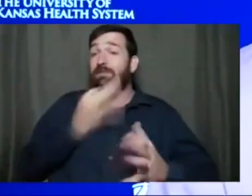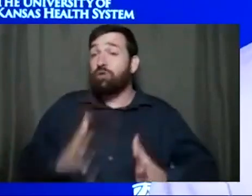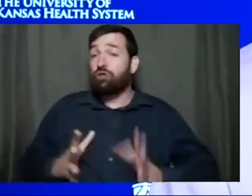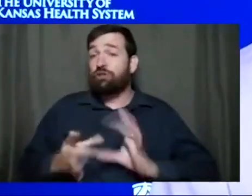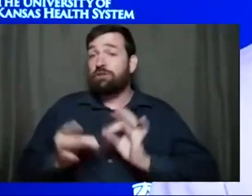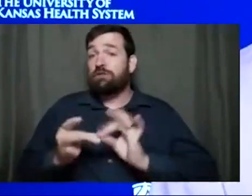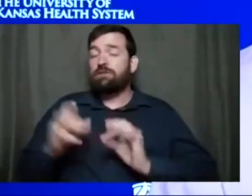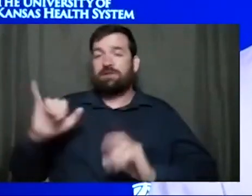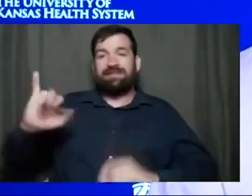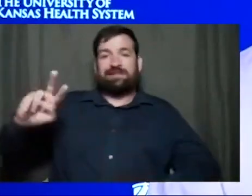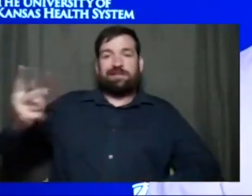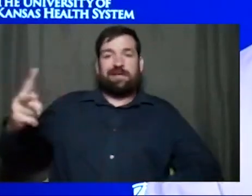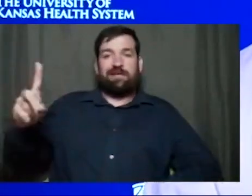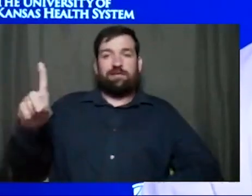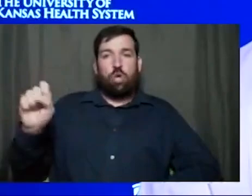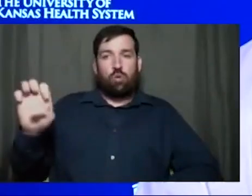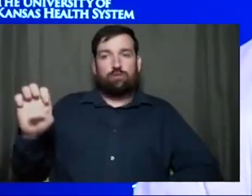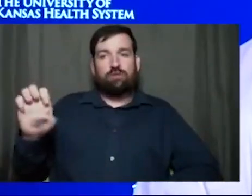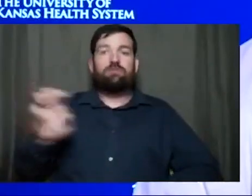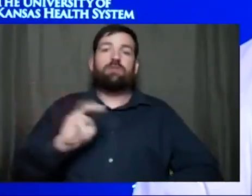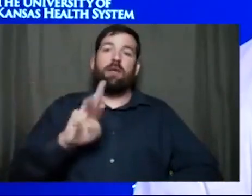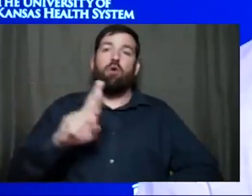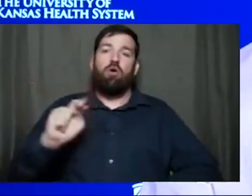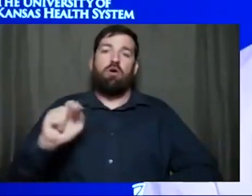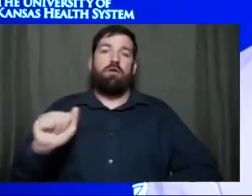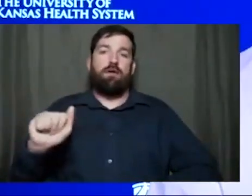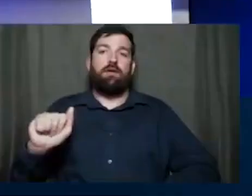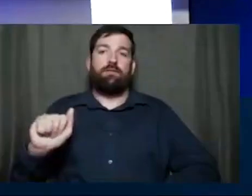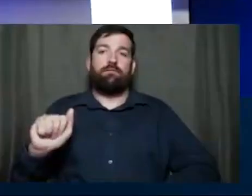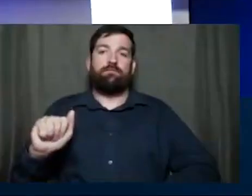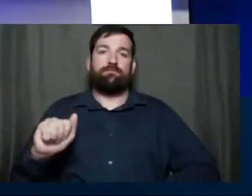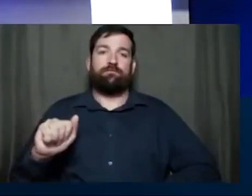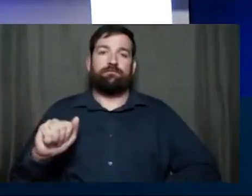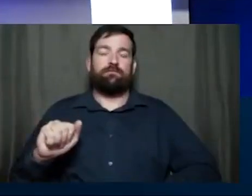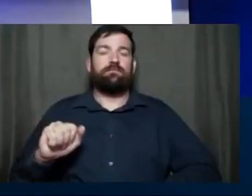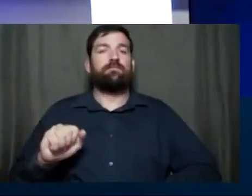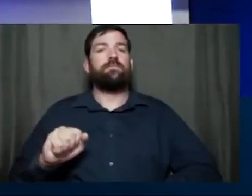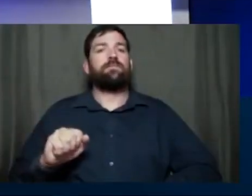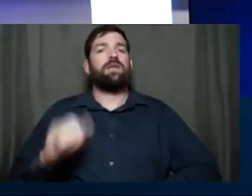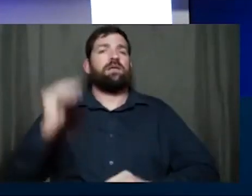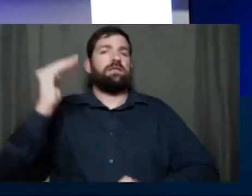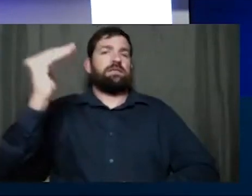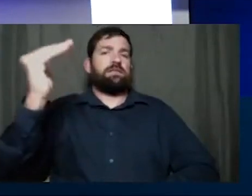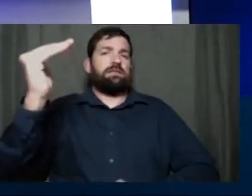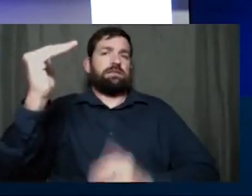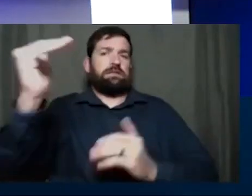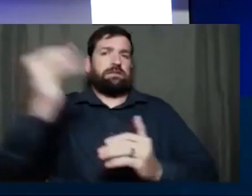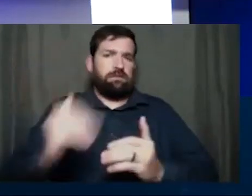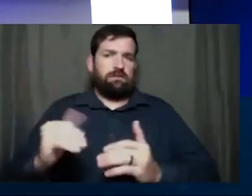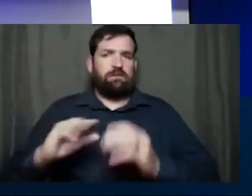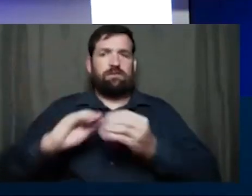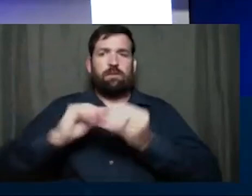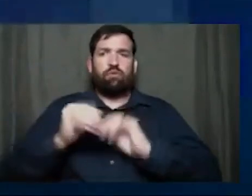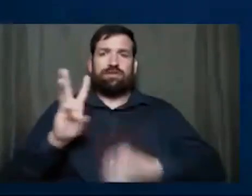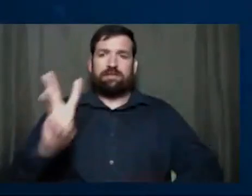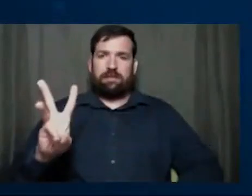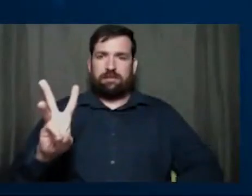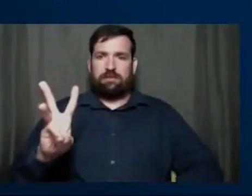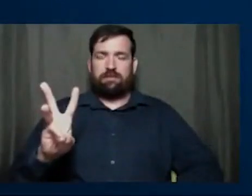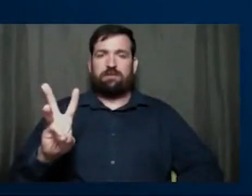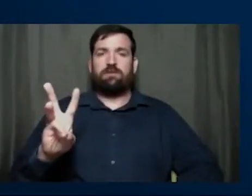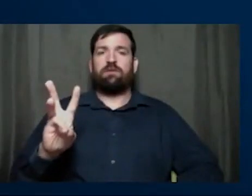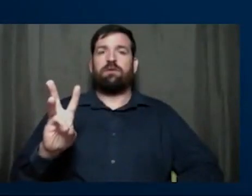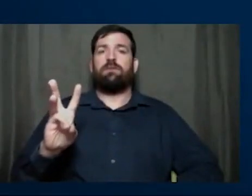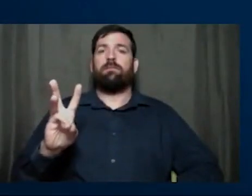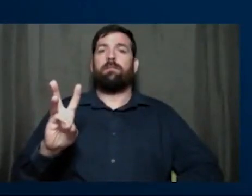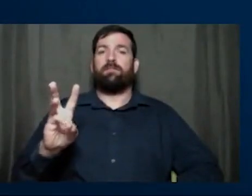dose as one of those mRNA platform vaccines. I'm going to skip to question 6, guys. A woman was asking, I received